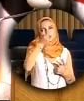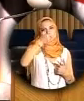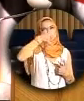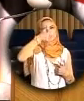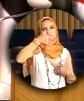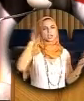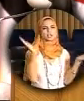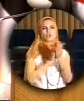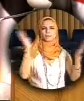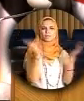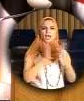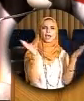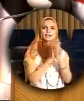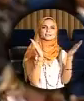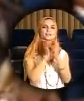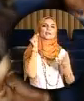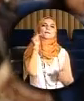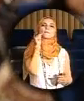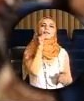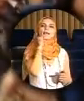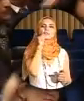Hope Association.